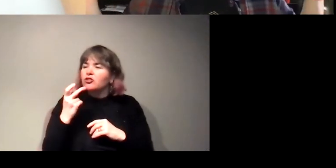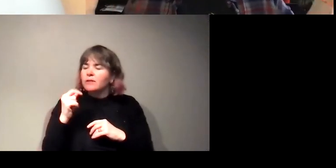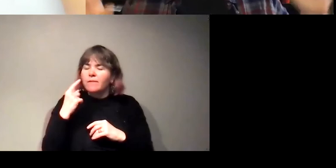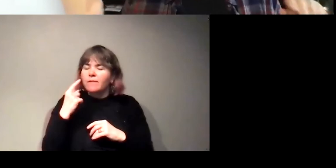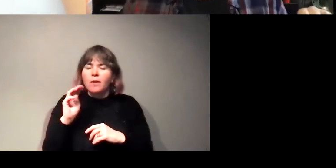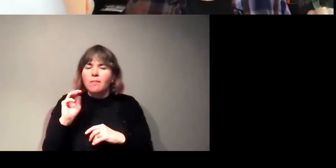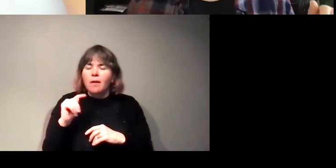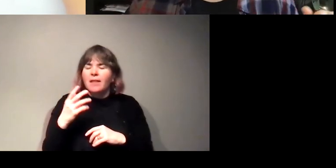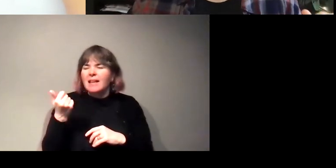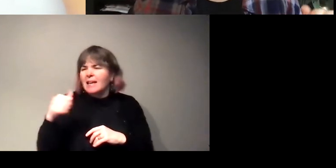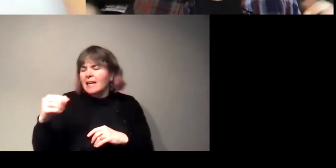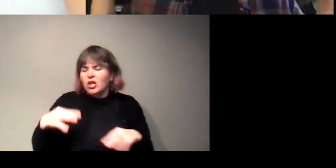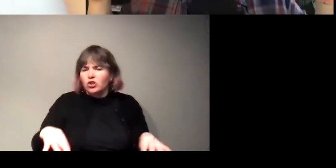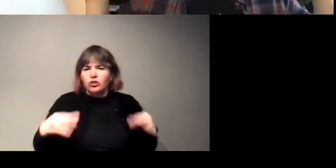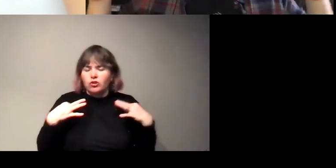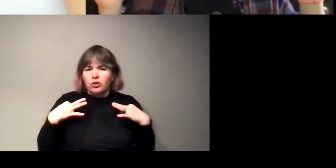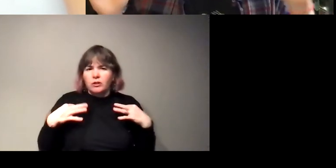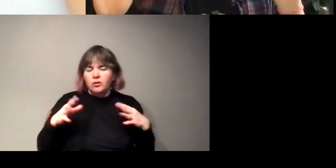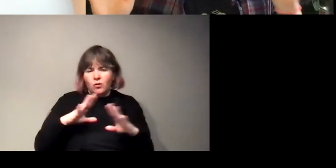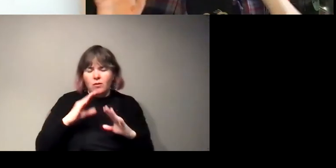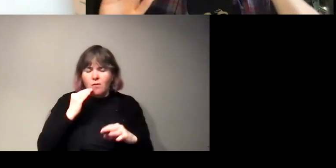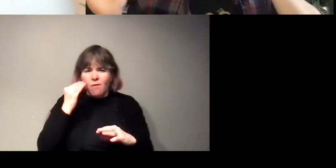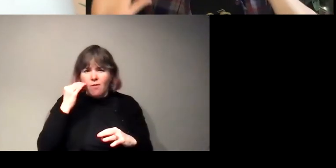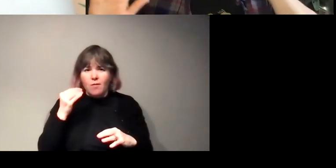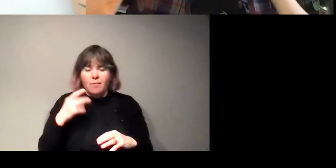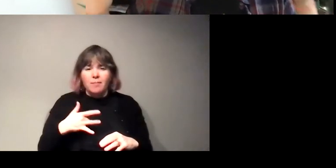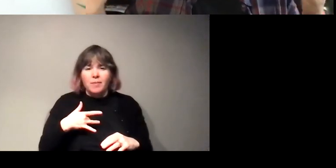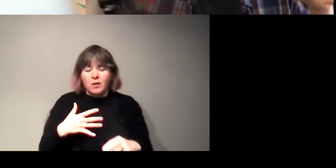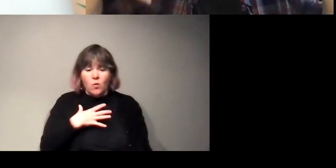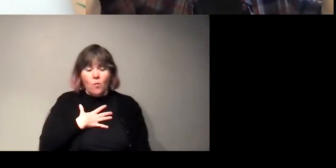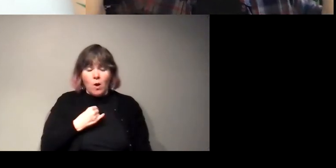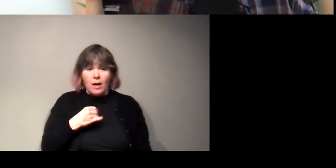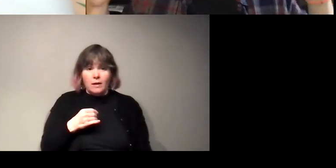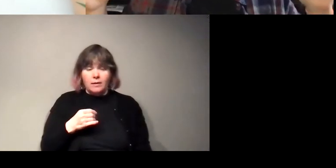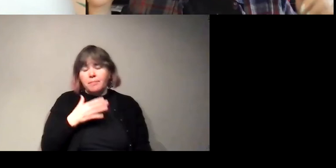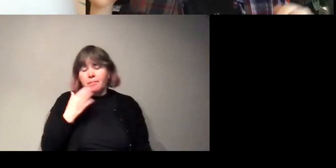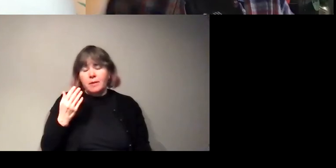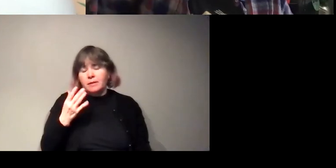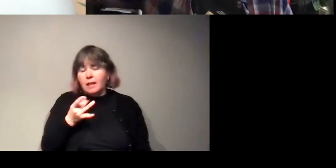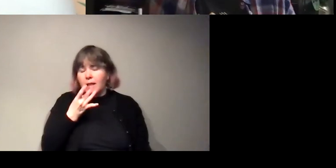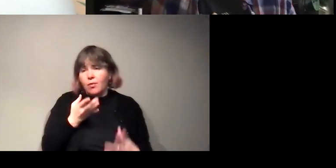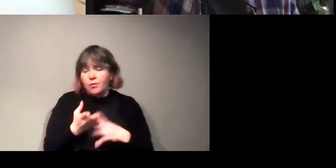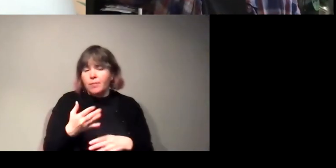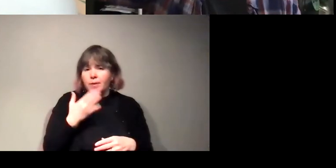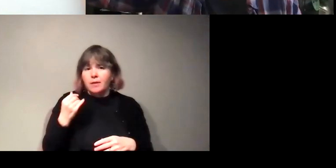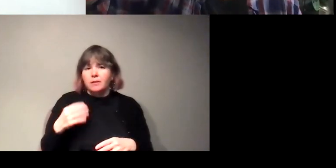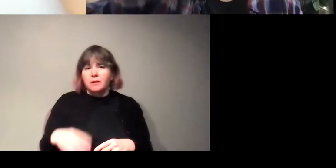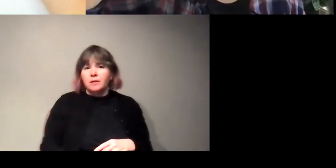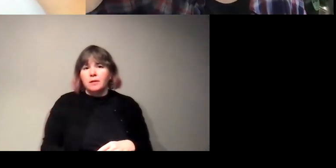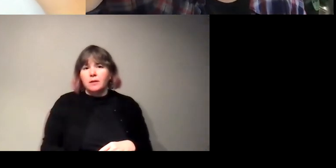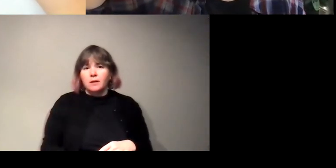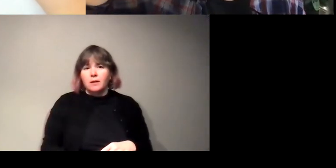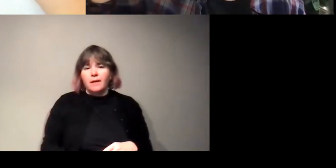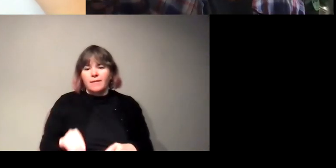old sheet in your house that's generally white is good because the light goes through it real nice, and you put like a big